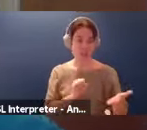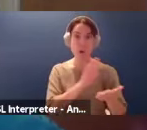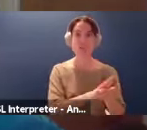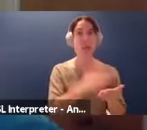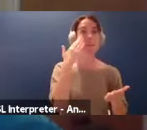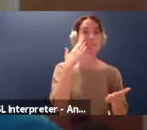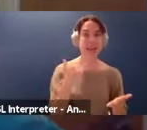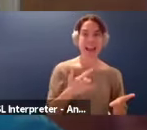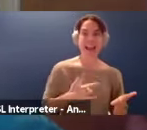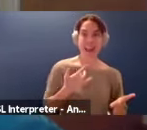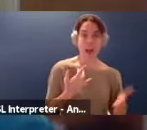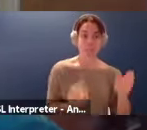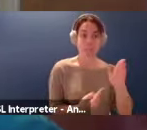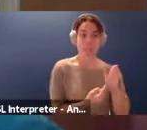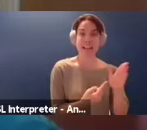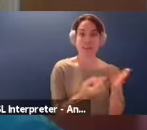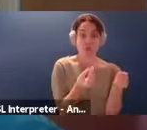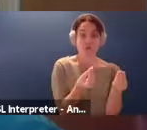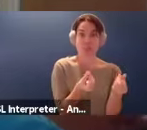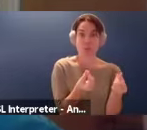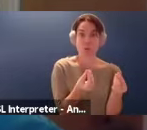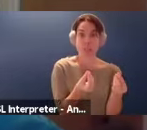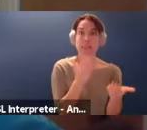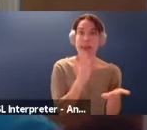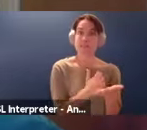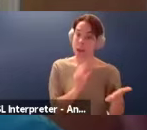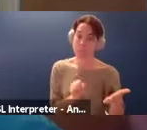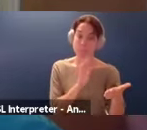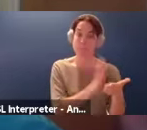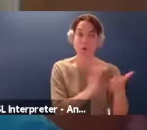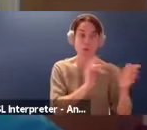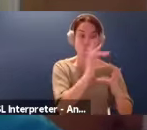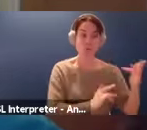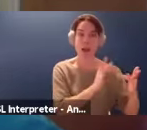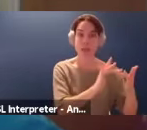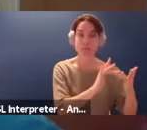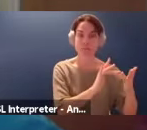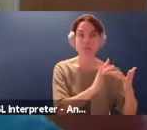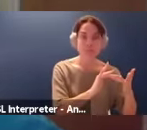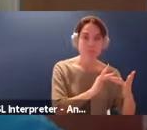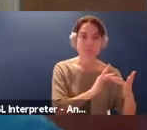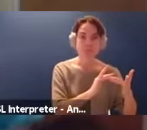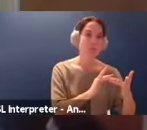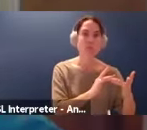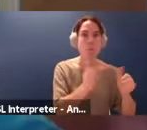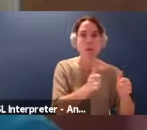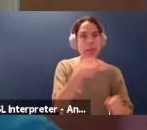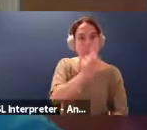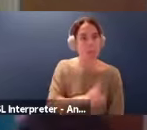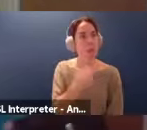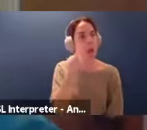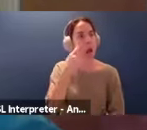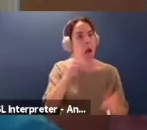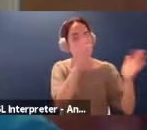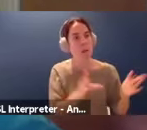uh material on their website uh directing people to different things to look at do you